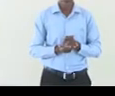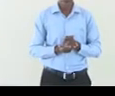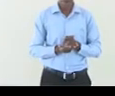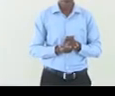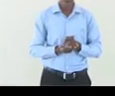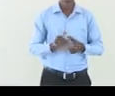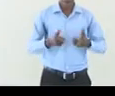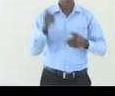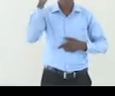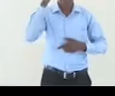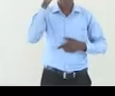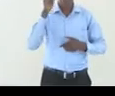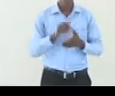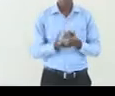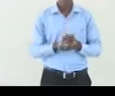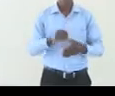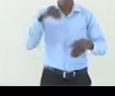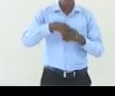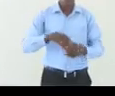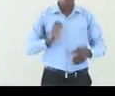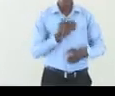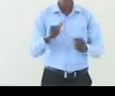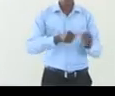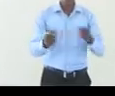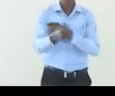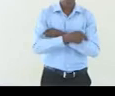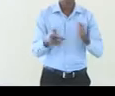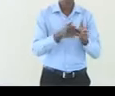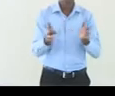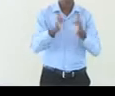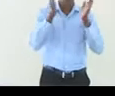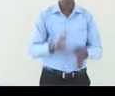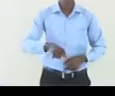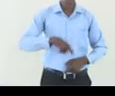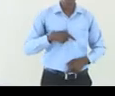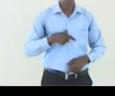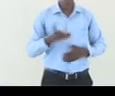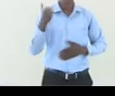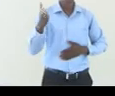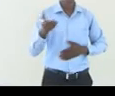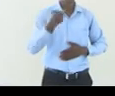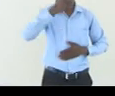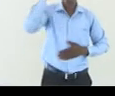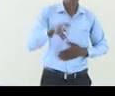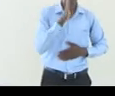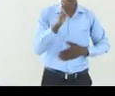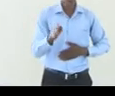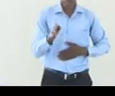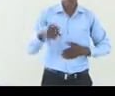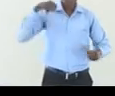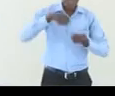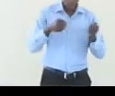Let's listen to him, yeah? That in our day-to-day Christian lives, yes, there must be